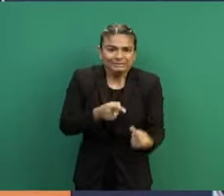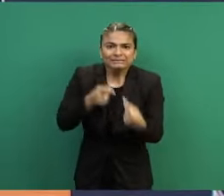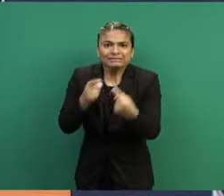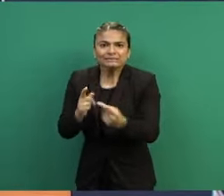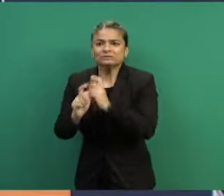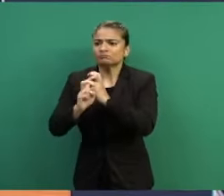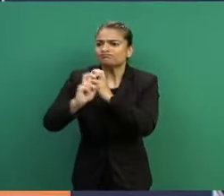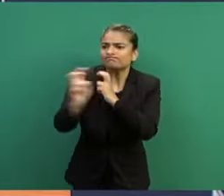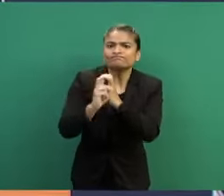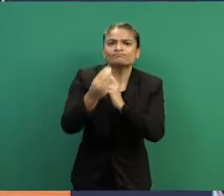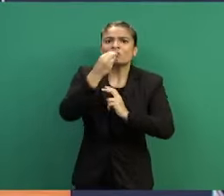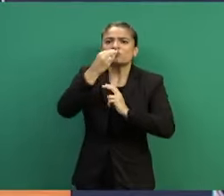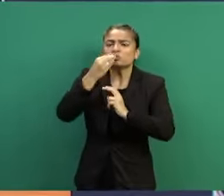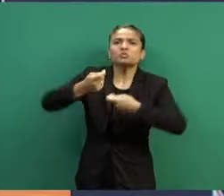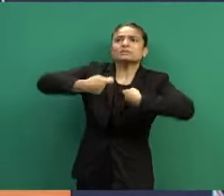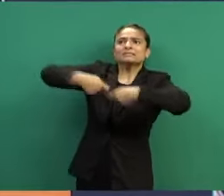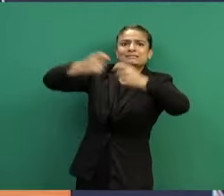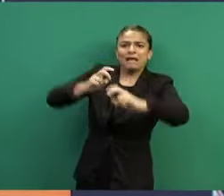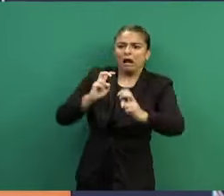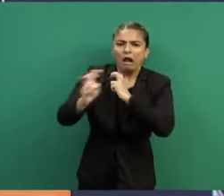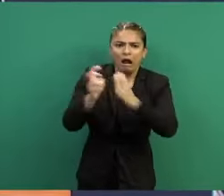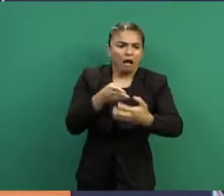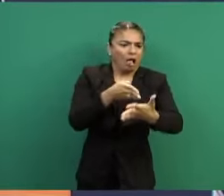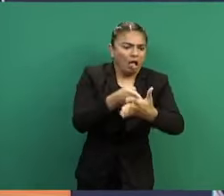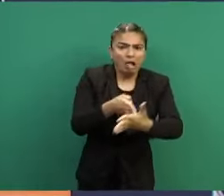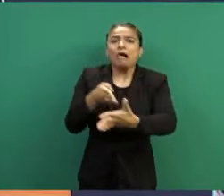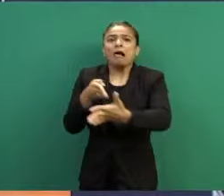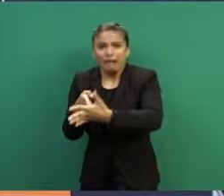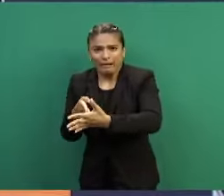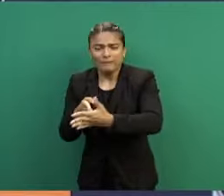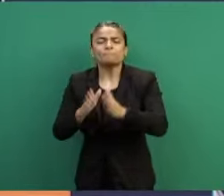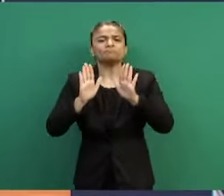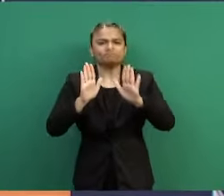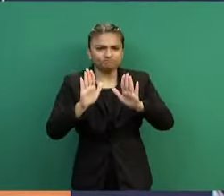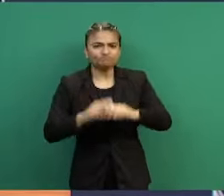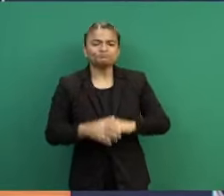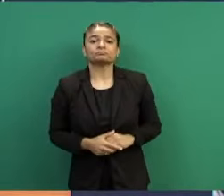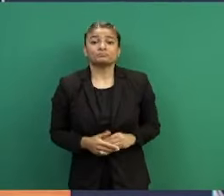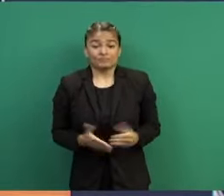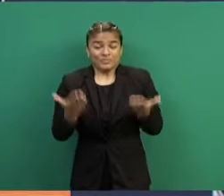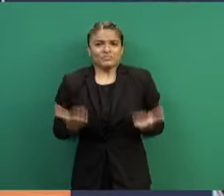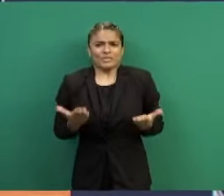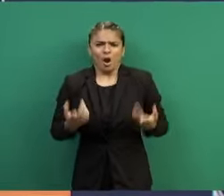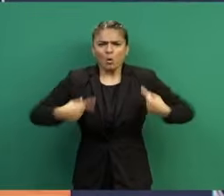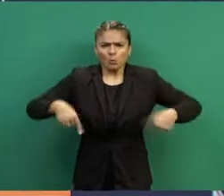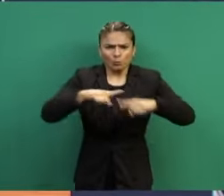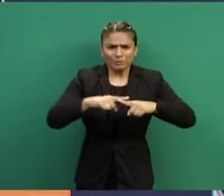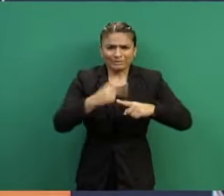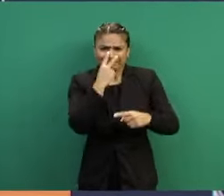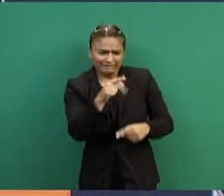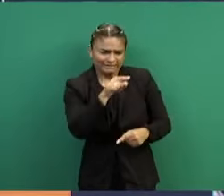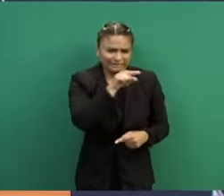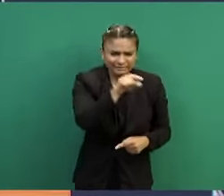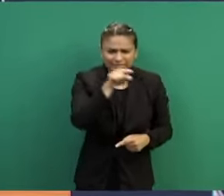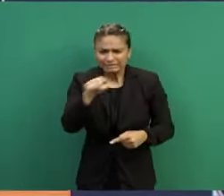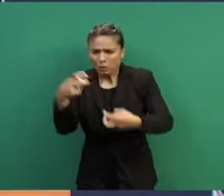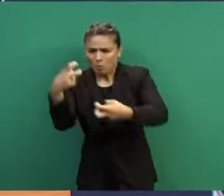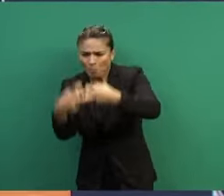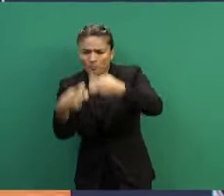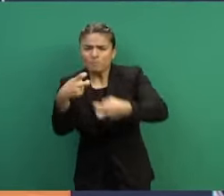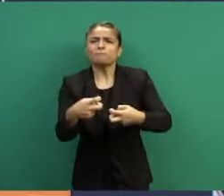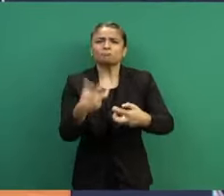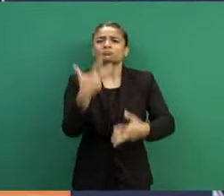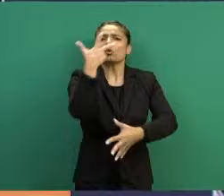we assess the risks to the medium-term domestic growth outlook to be balanced as demand continues to run